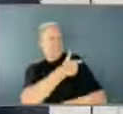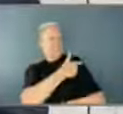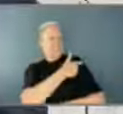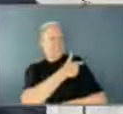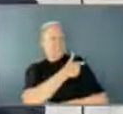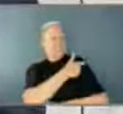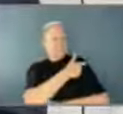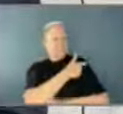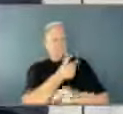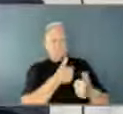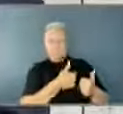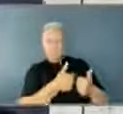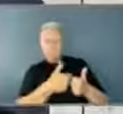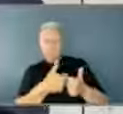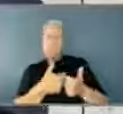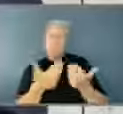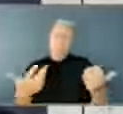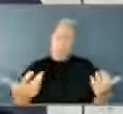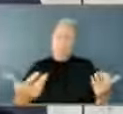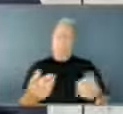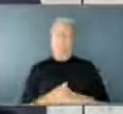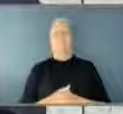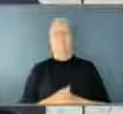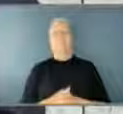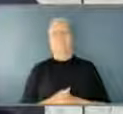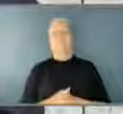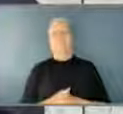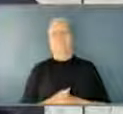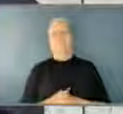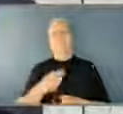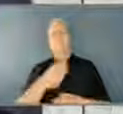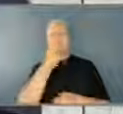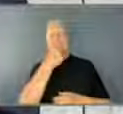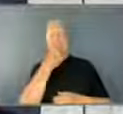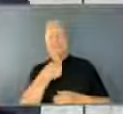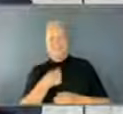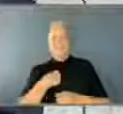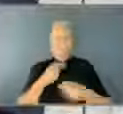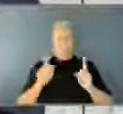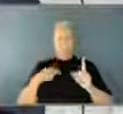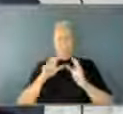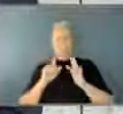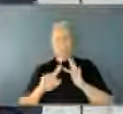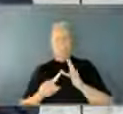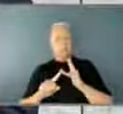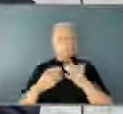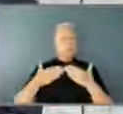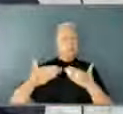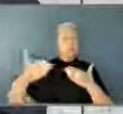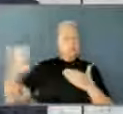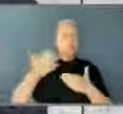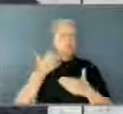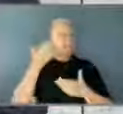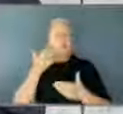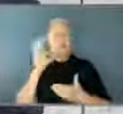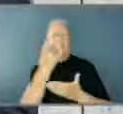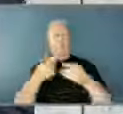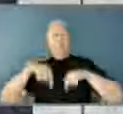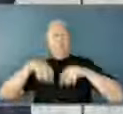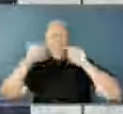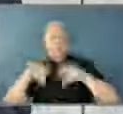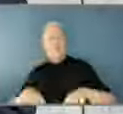a big change in terms of what the future management of the virus is, not just here in Australia, but all around the world, how people can travel, how